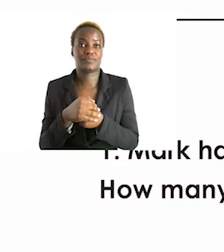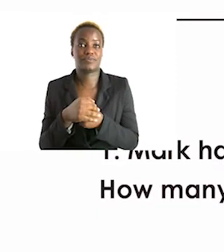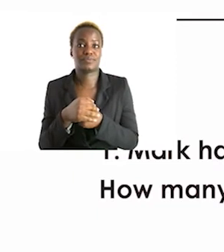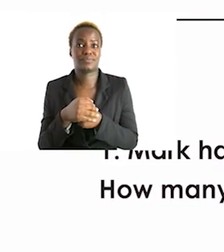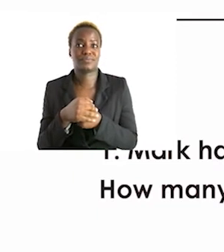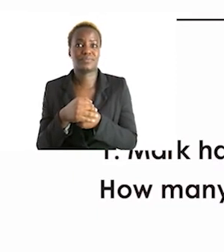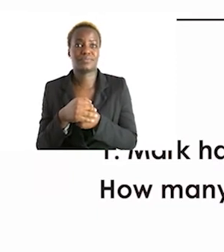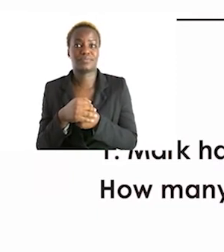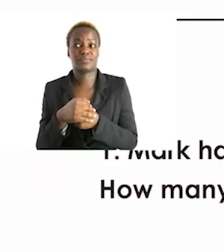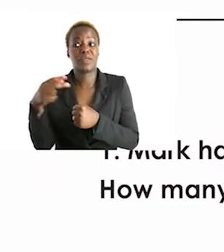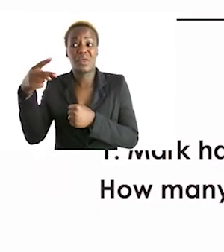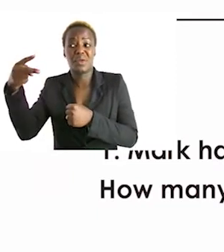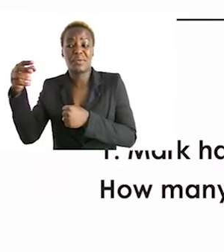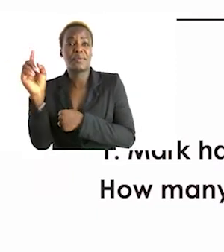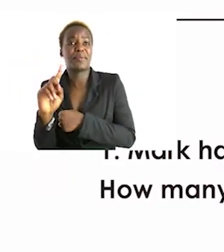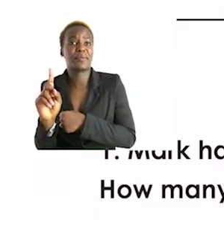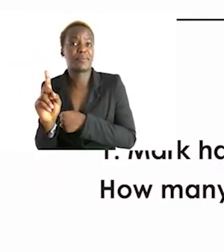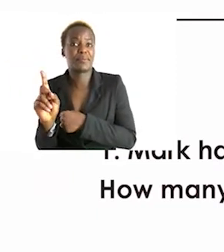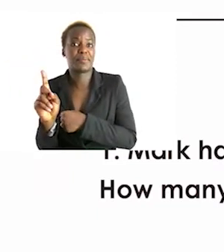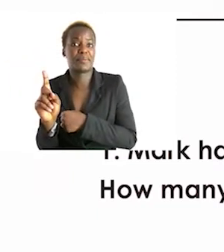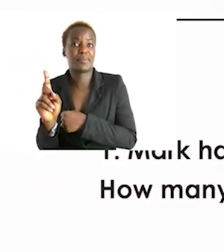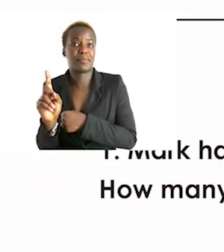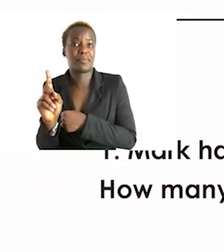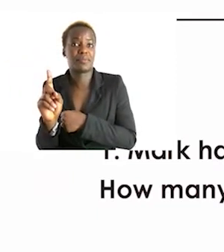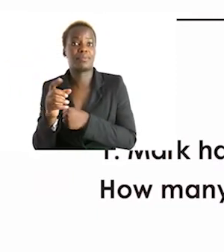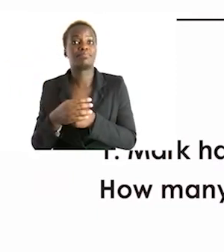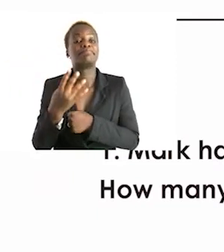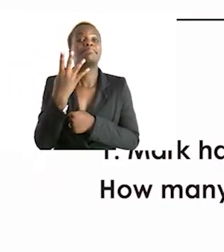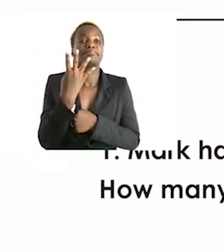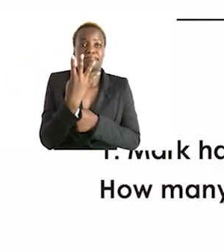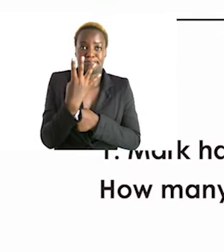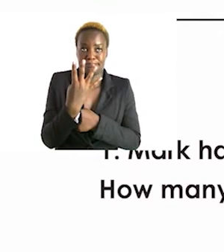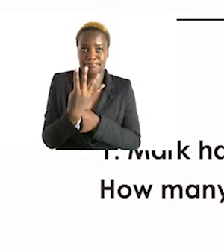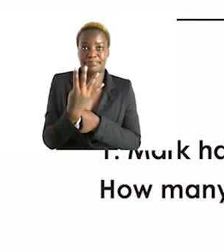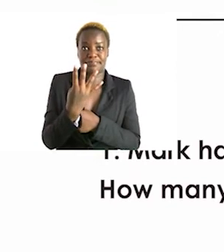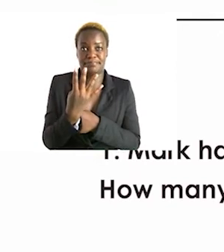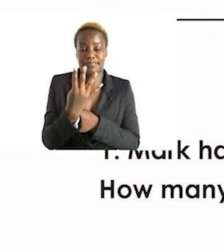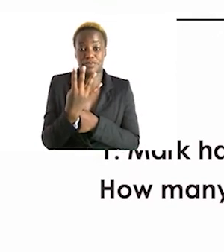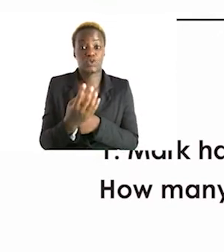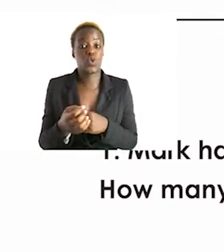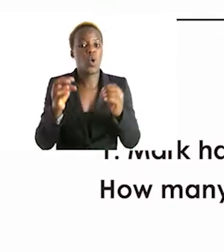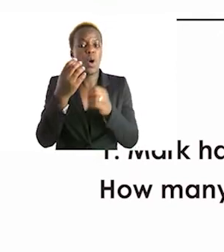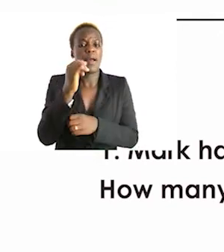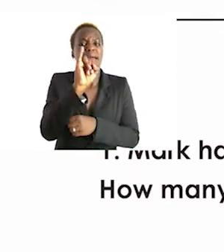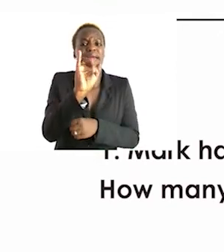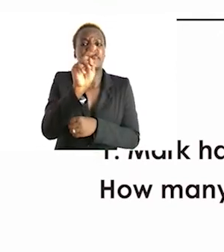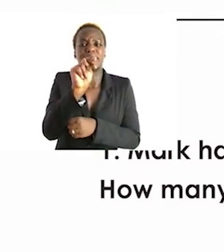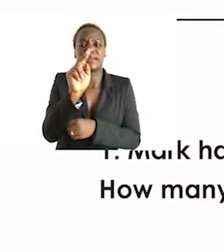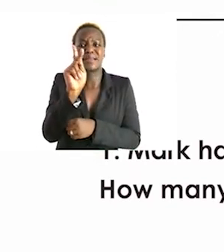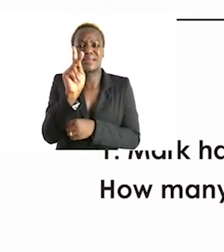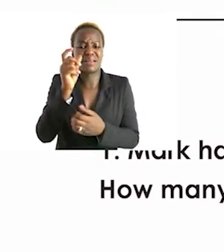5 will equals to 4. So the pens which are empty will be